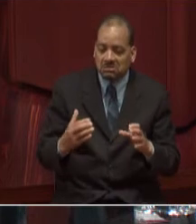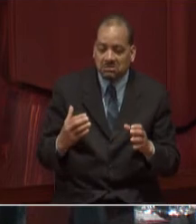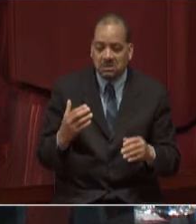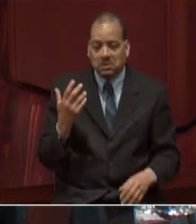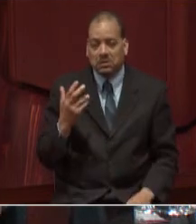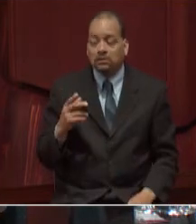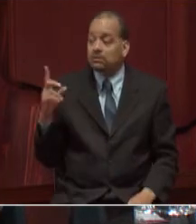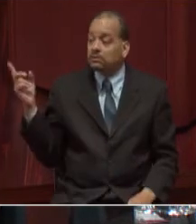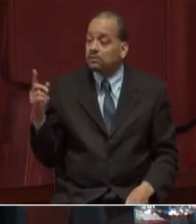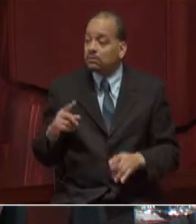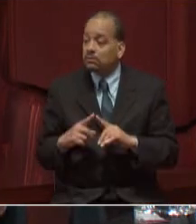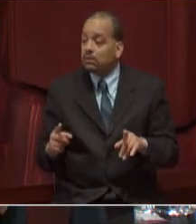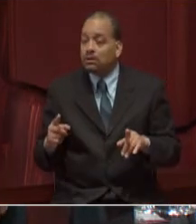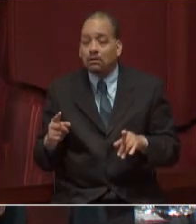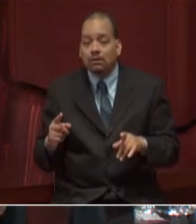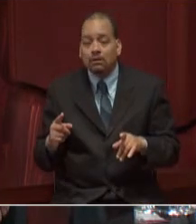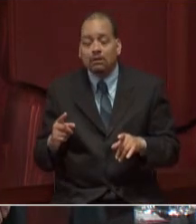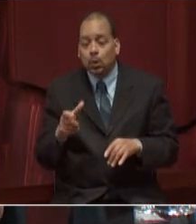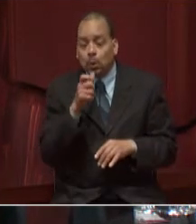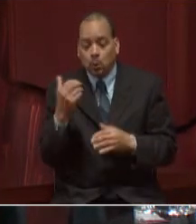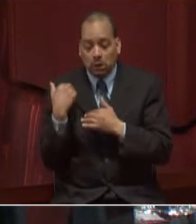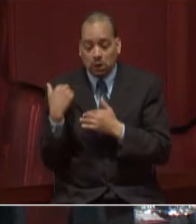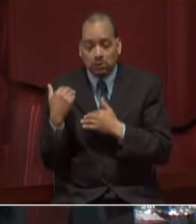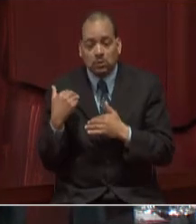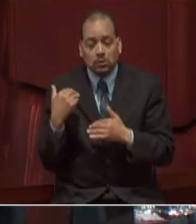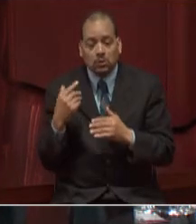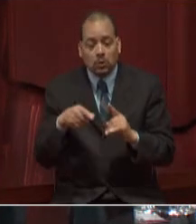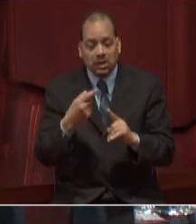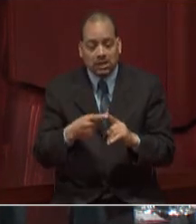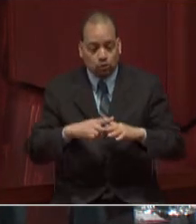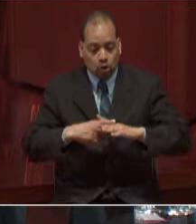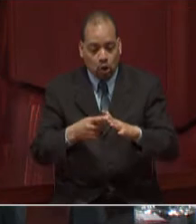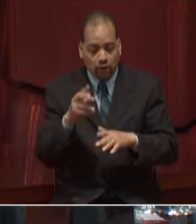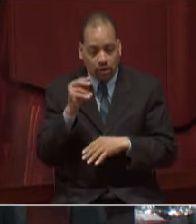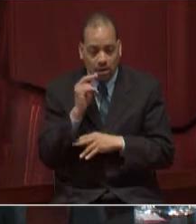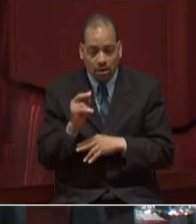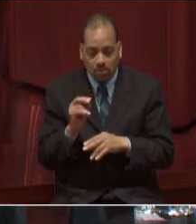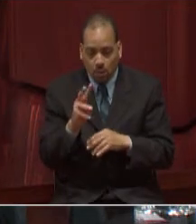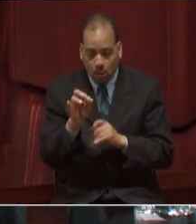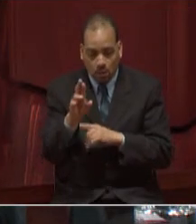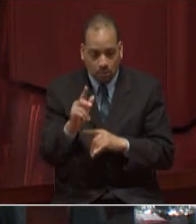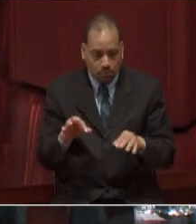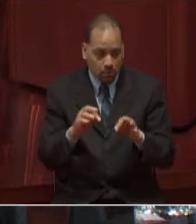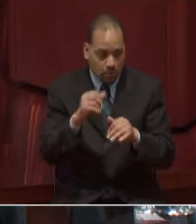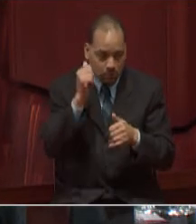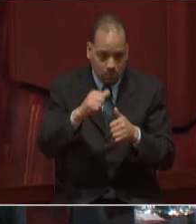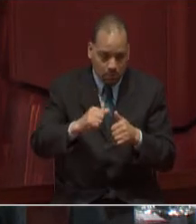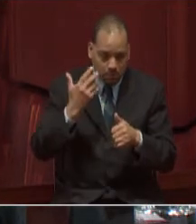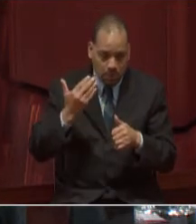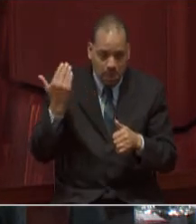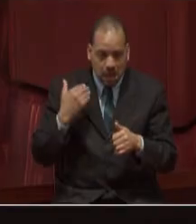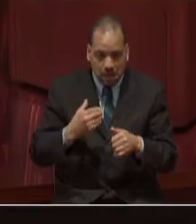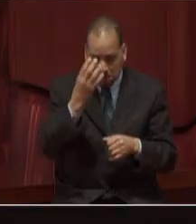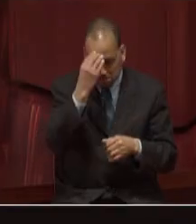the Vietnam War started. Yeah, well, if it was being political about it. But at that point, you know, that's in the past. There were also half a million people